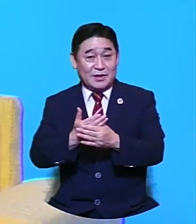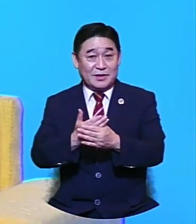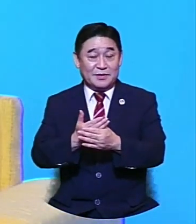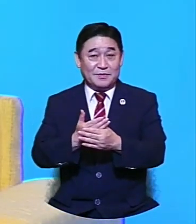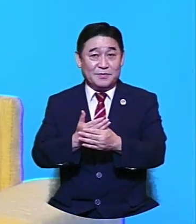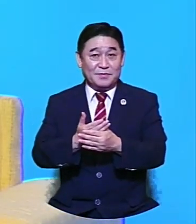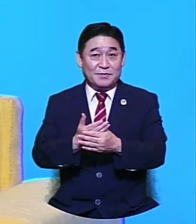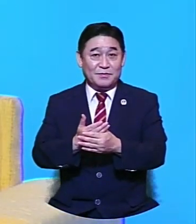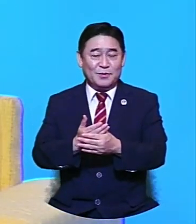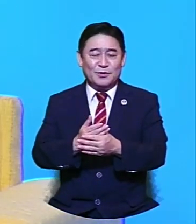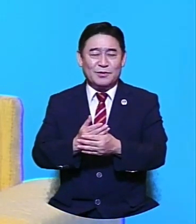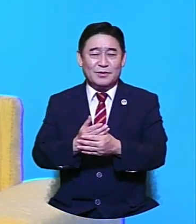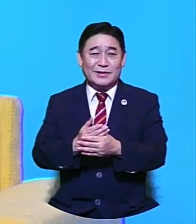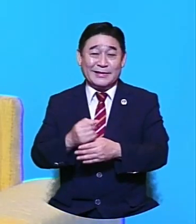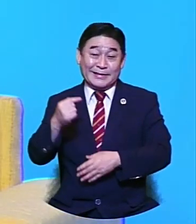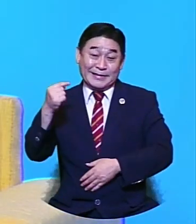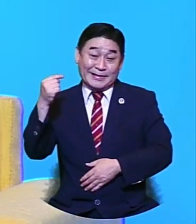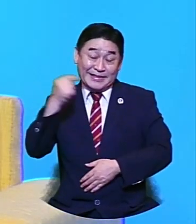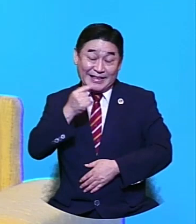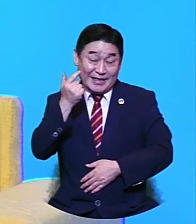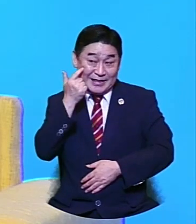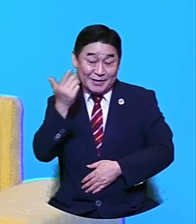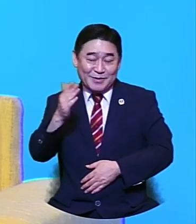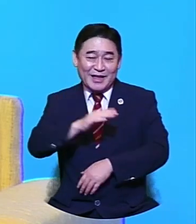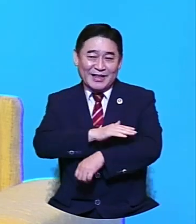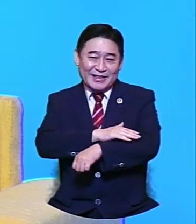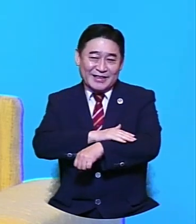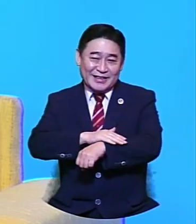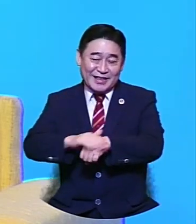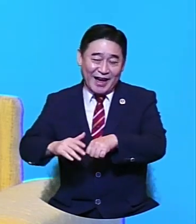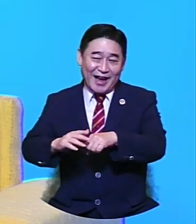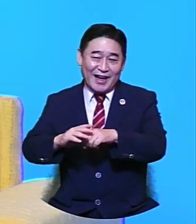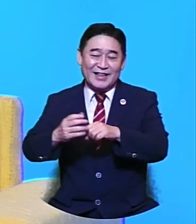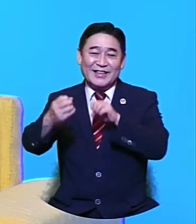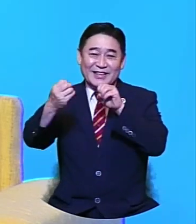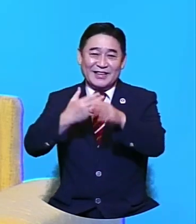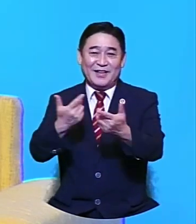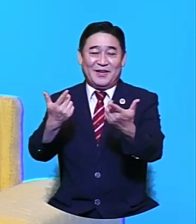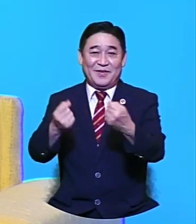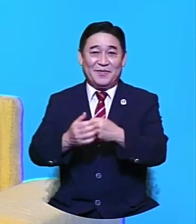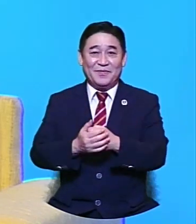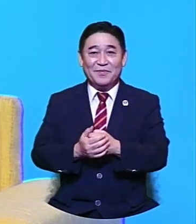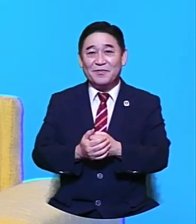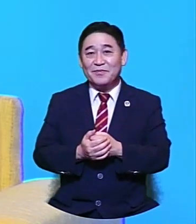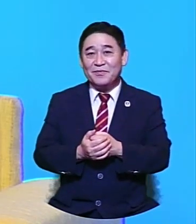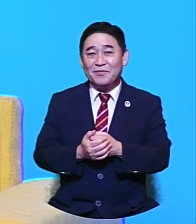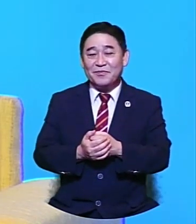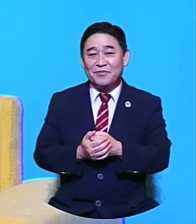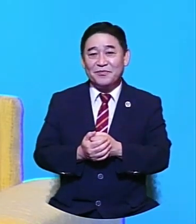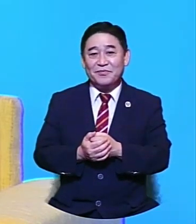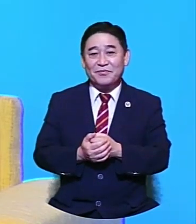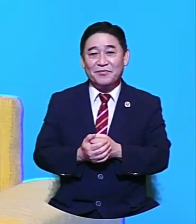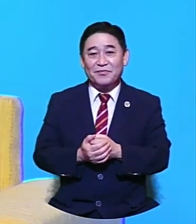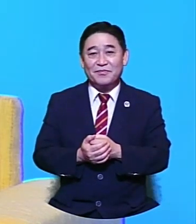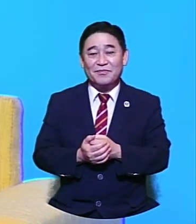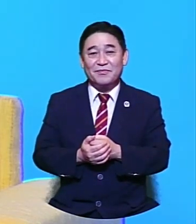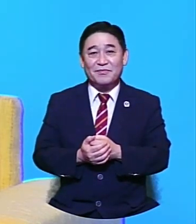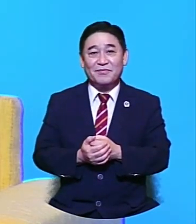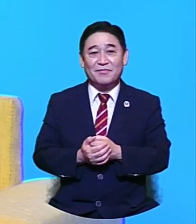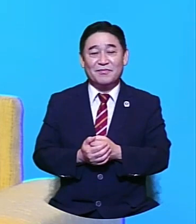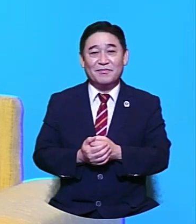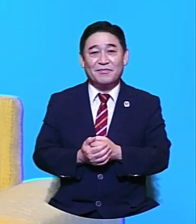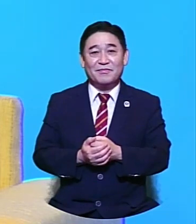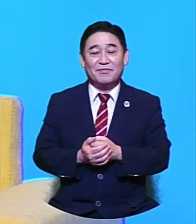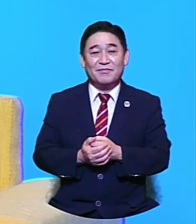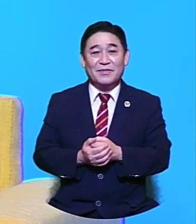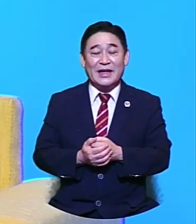tricky questions. Thank you very much, and I fully agree. And we have to showcase some good example to private sector to